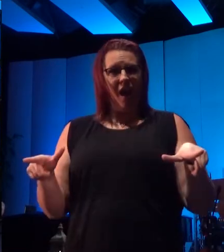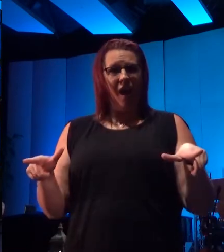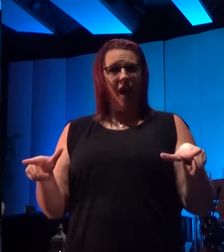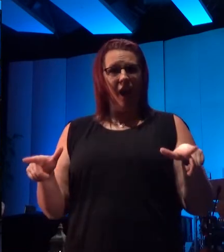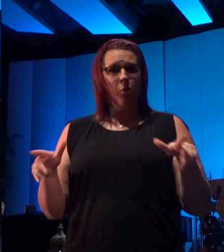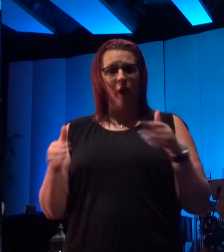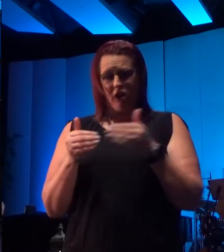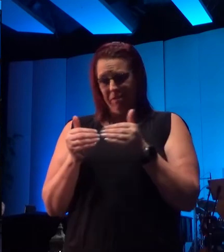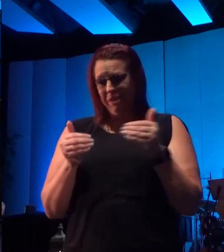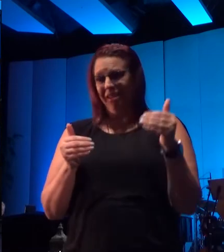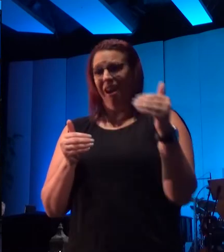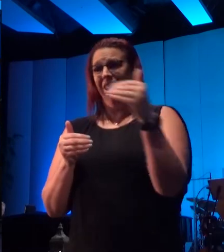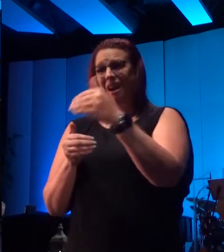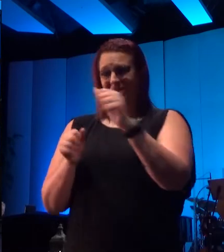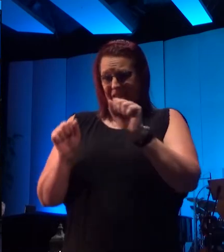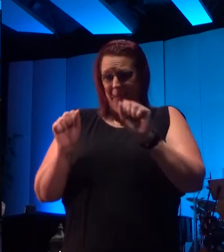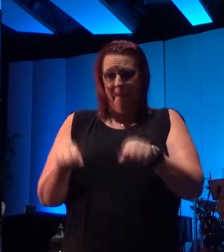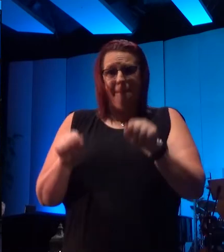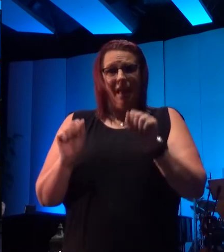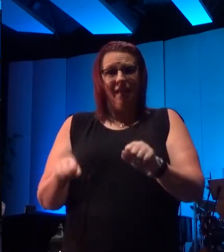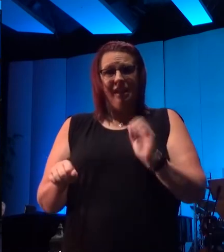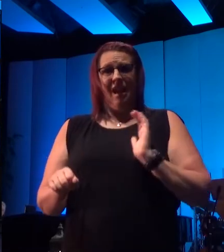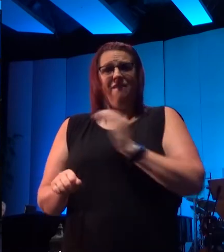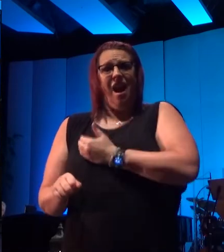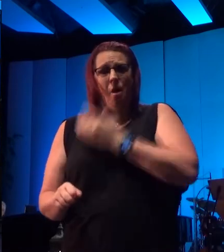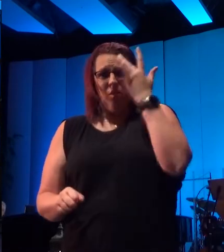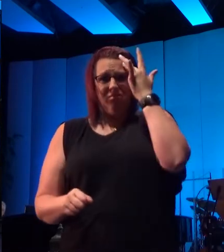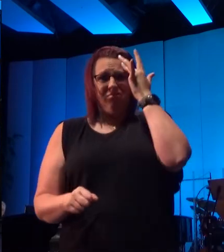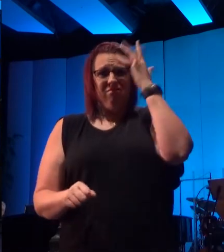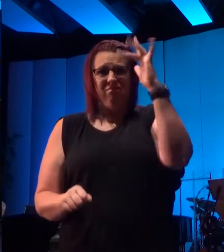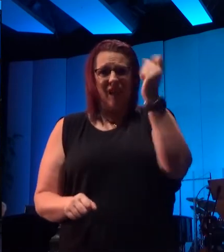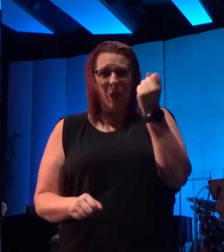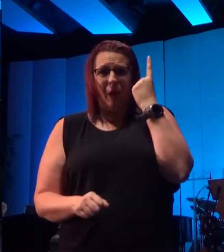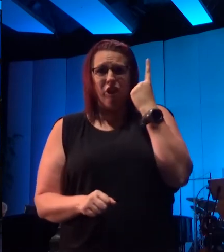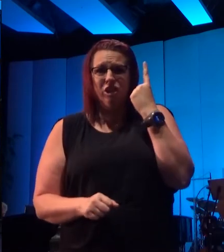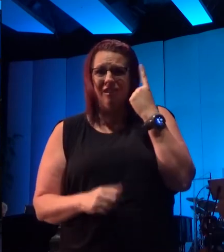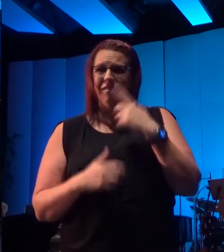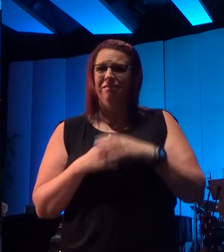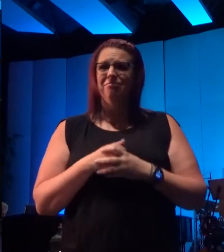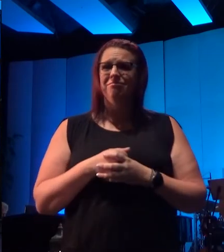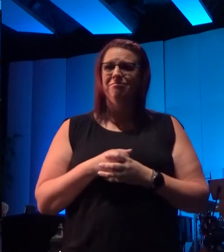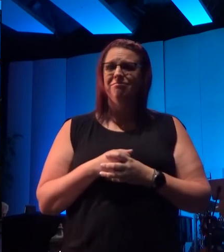beyond the ability of our intellect to fathom,